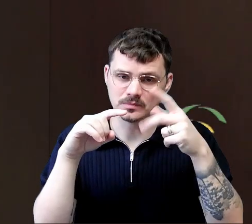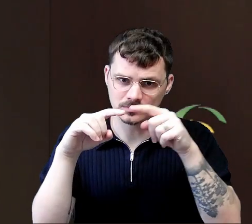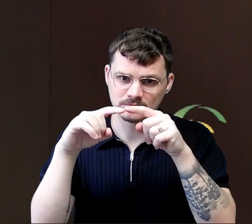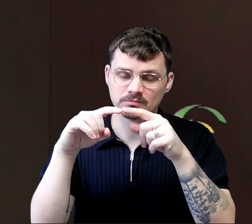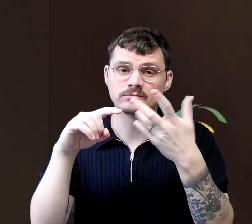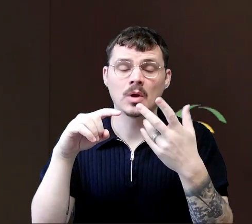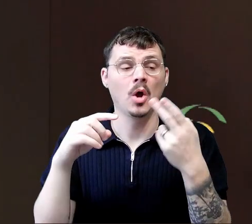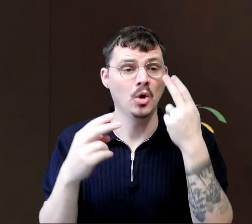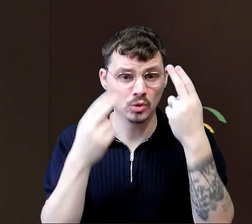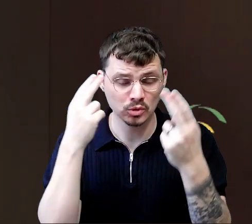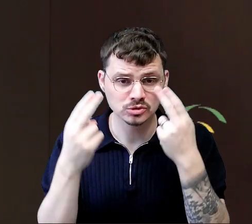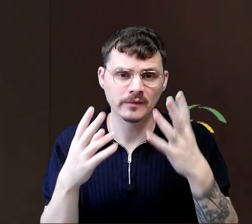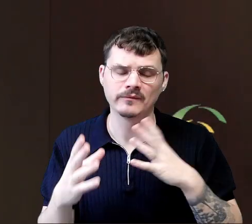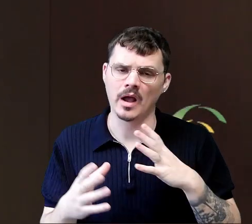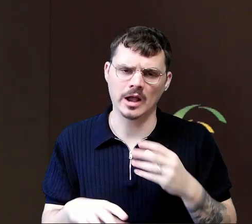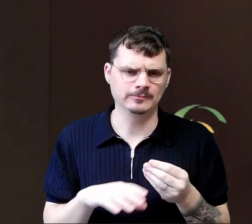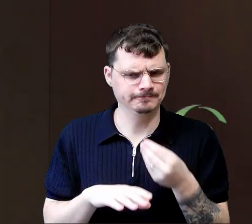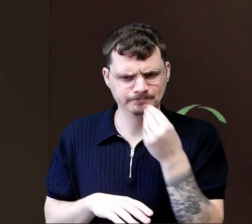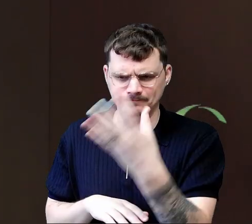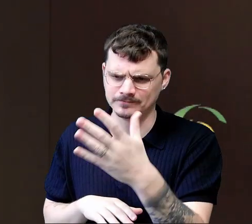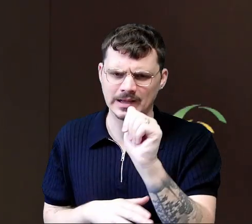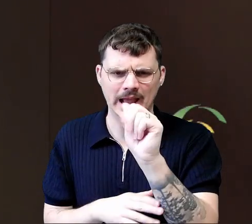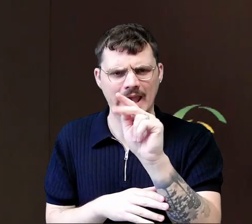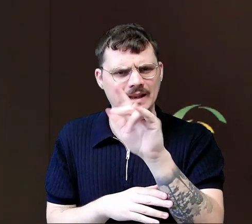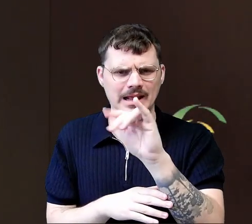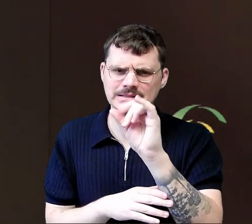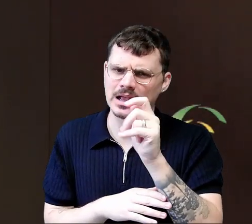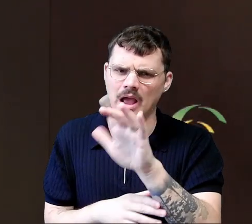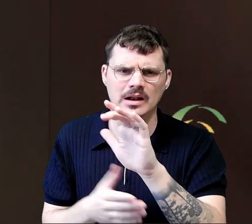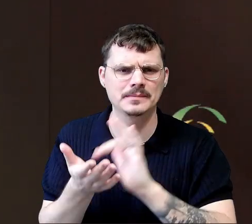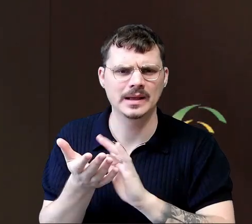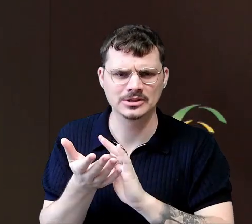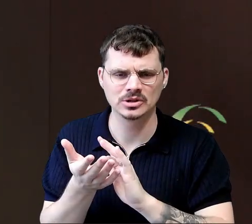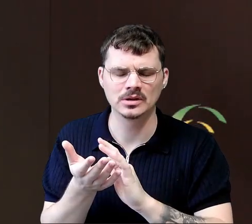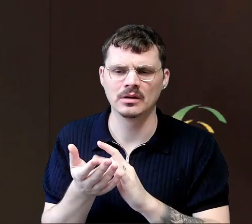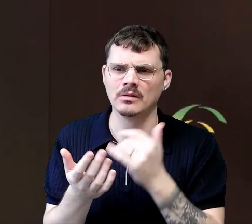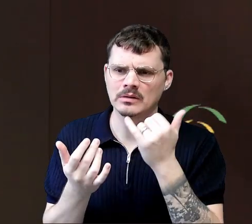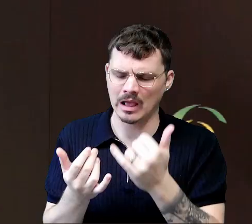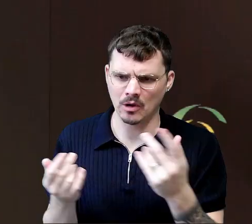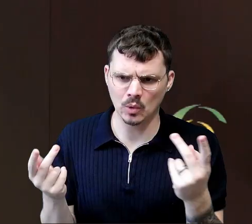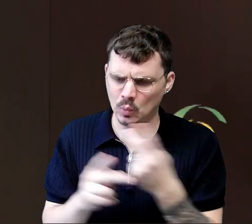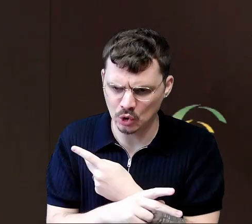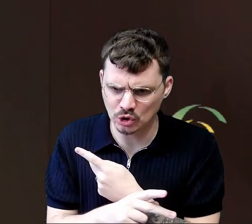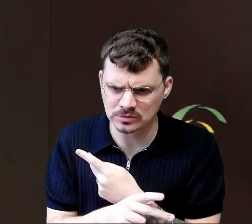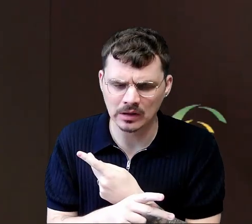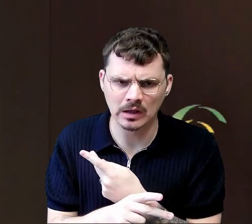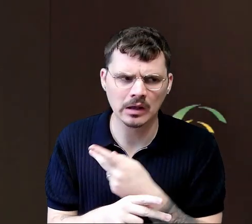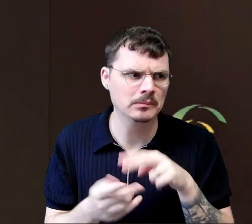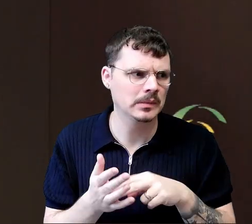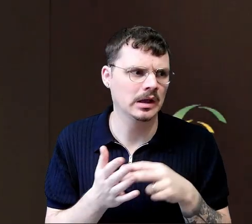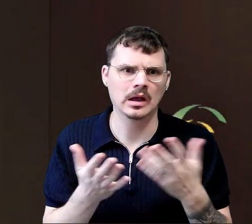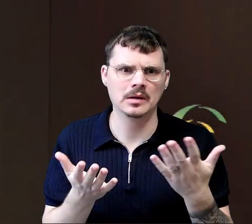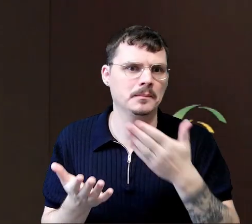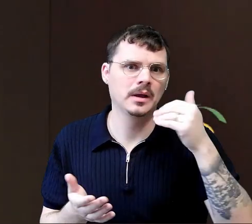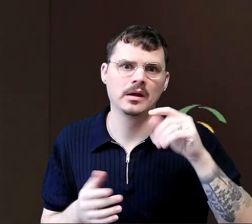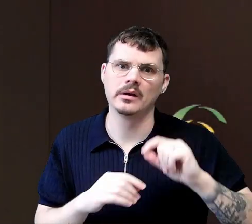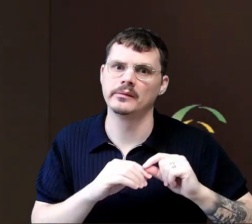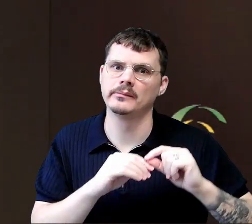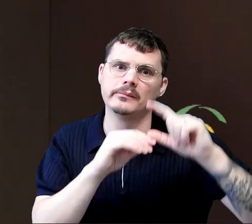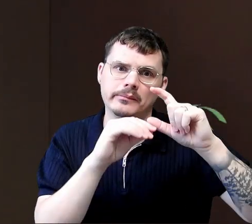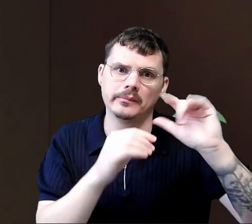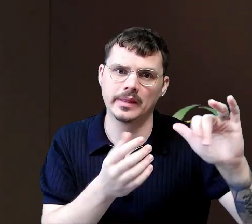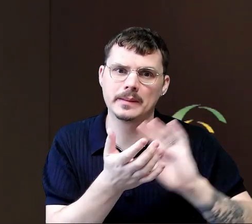they're hallucinating, we give the person antipsychotic medication, they get worse, so we probably need to bump up